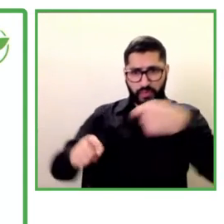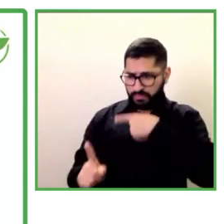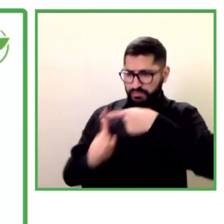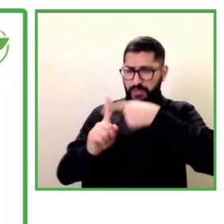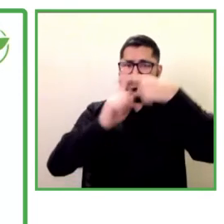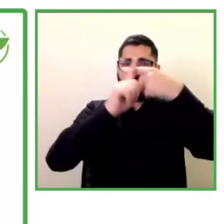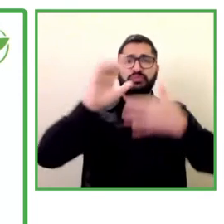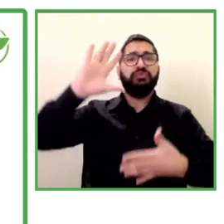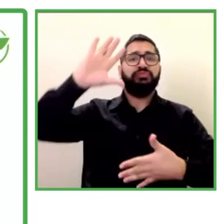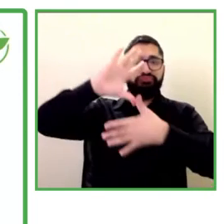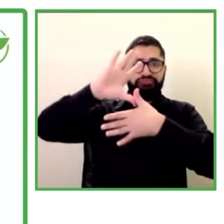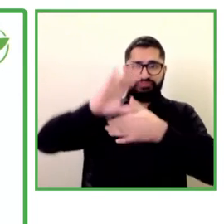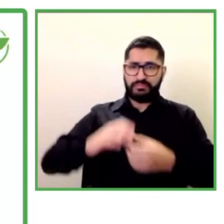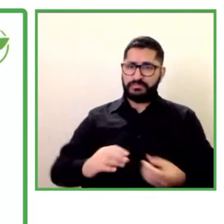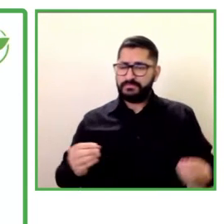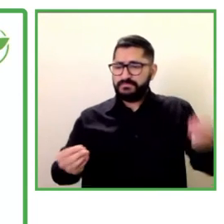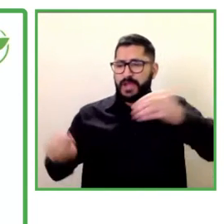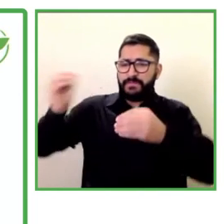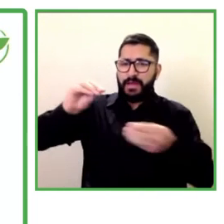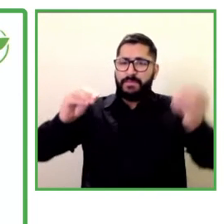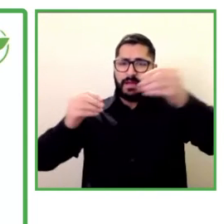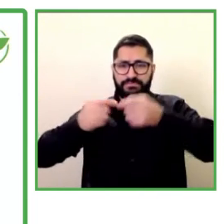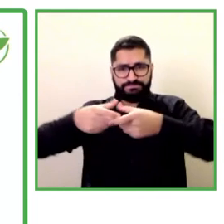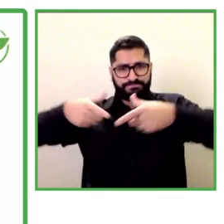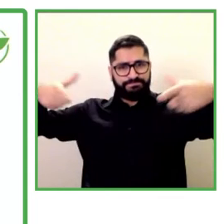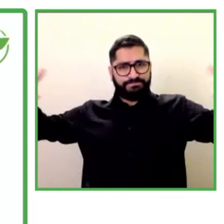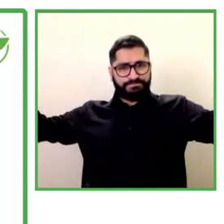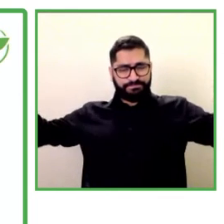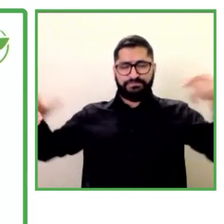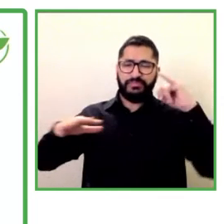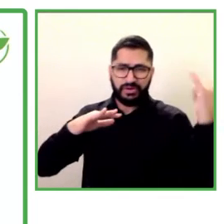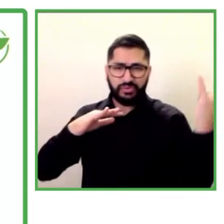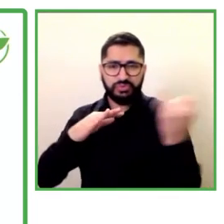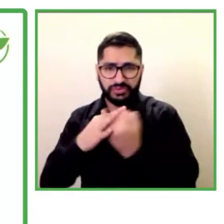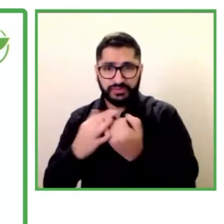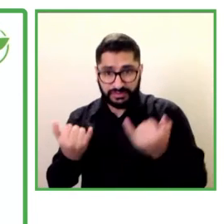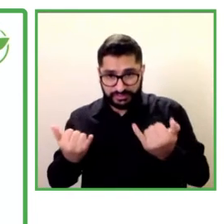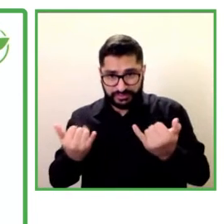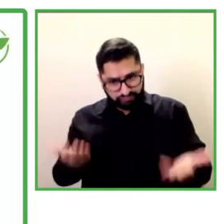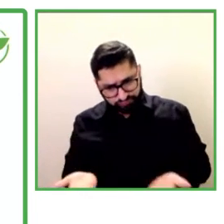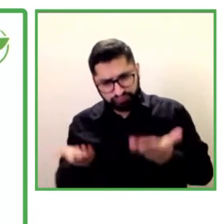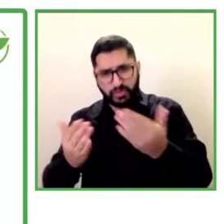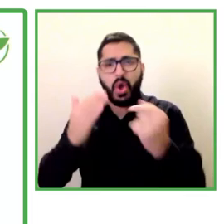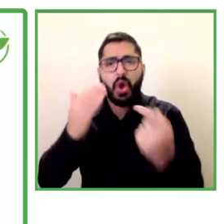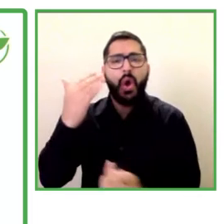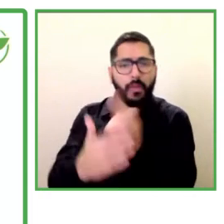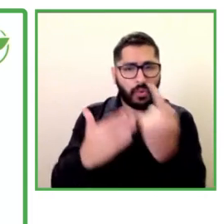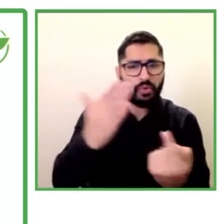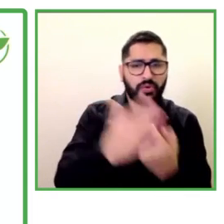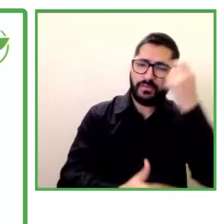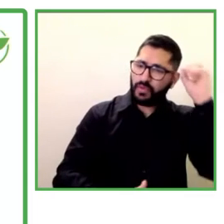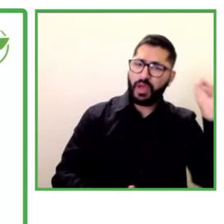is more inclusive, and that it gives opportunities for everybody. Thank you very much.